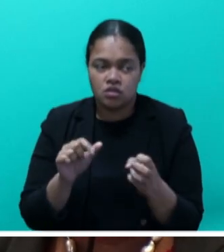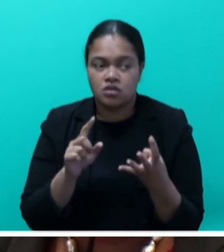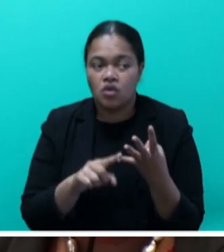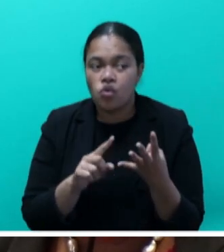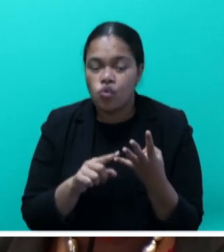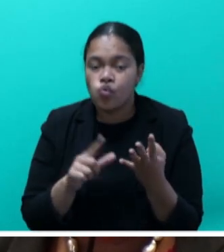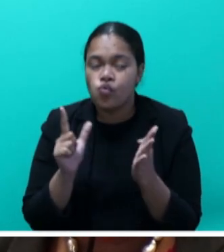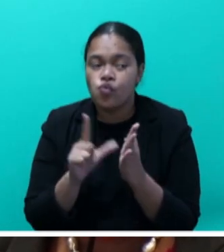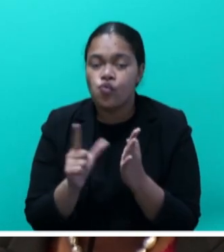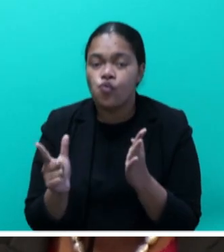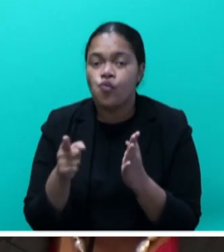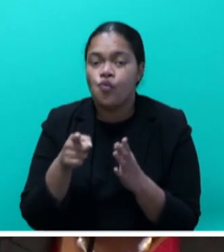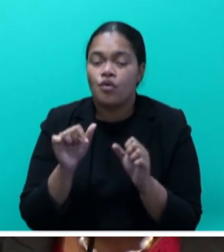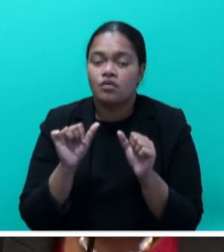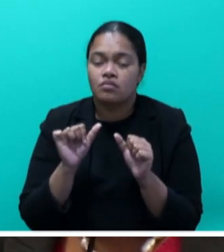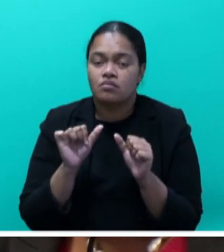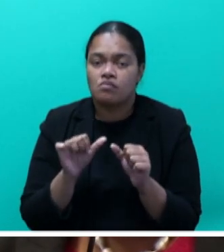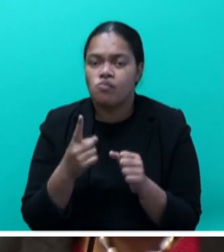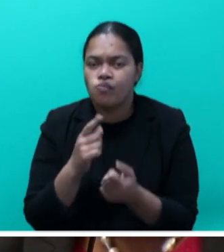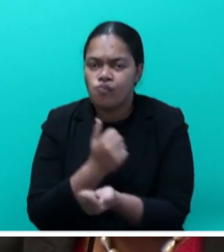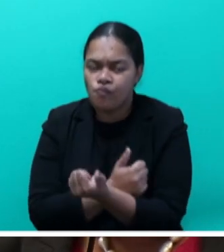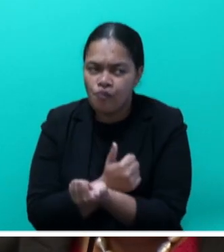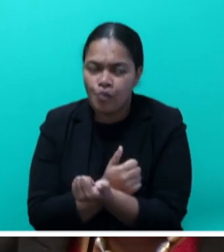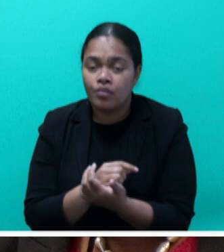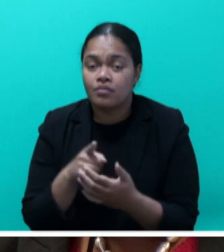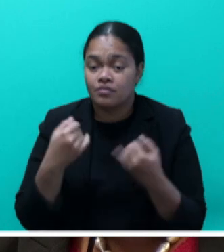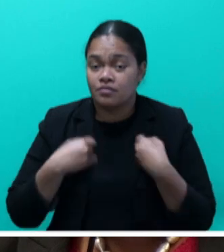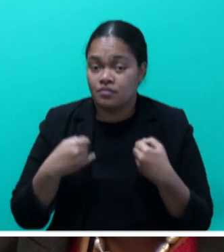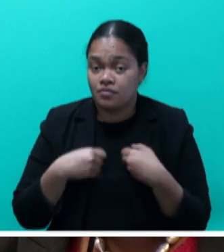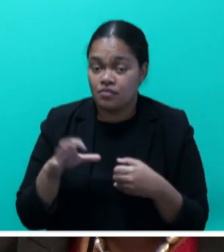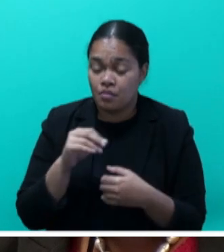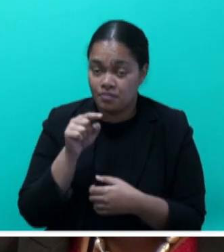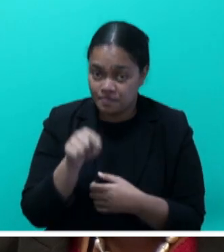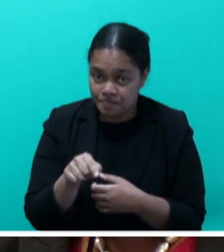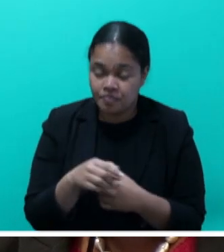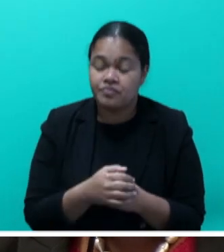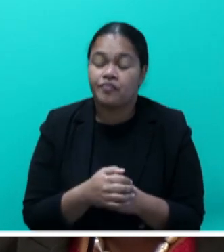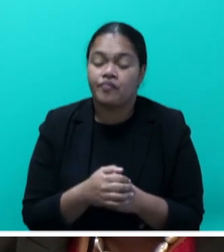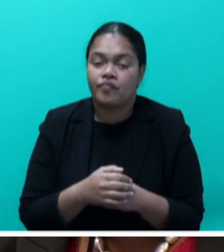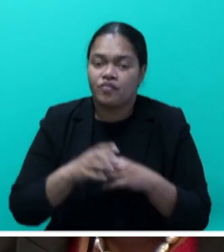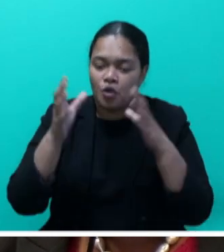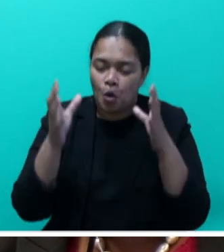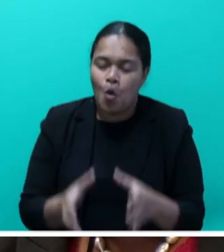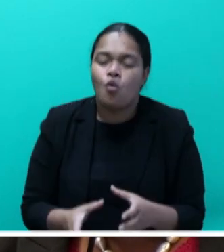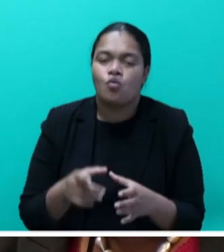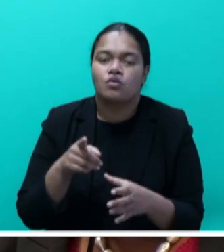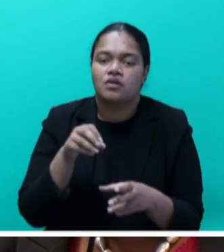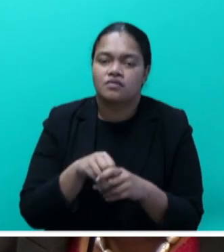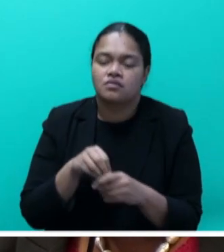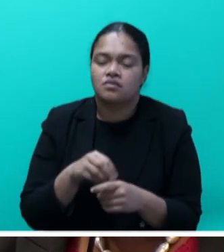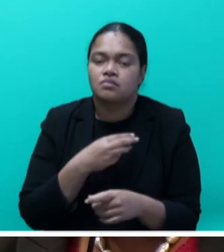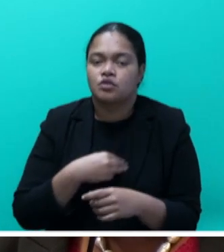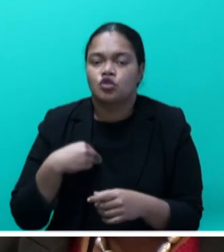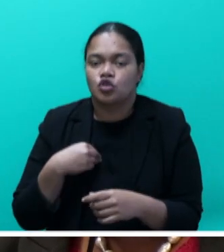on prosecution and drug court. The implementation of these 4 pillars involves a whole-of-government approach involving the Ministry of Women